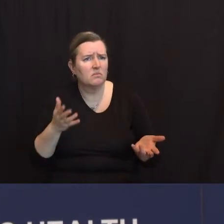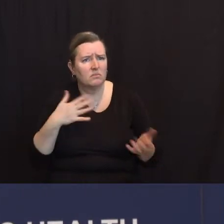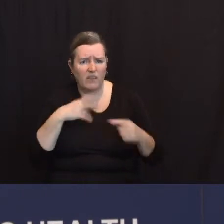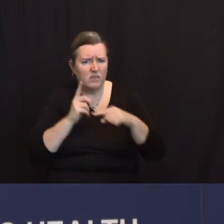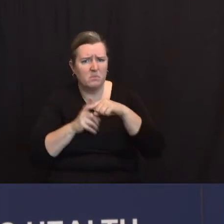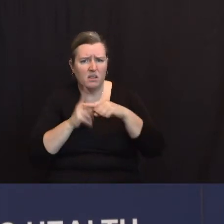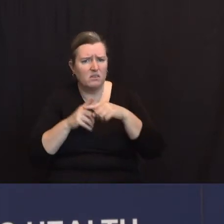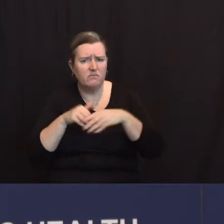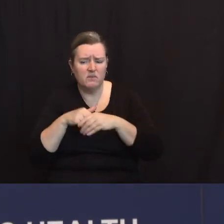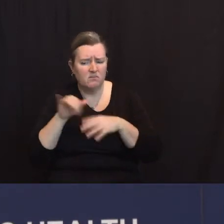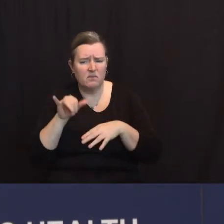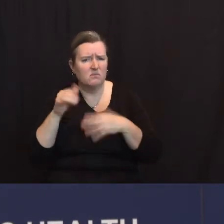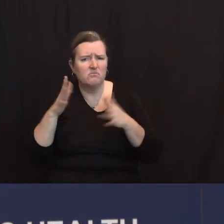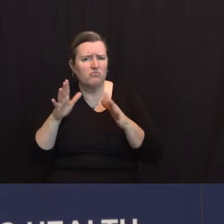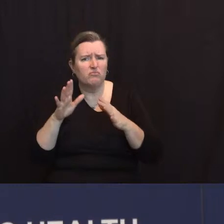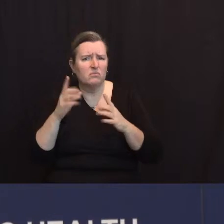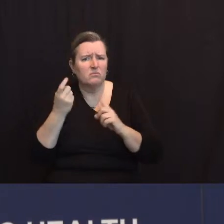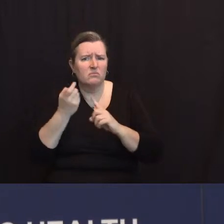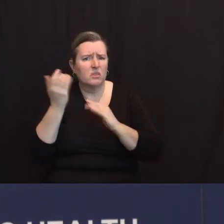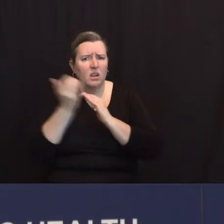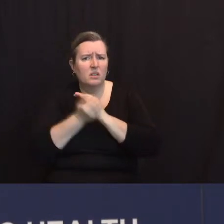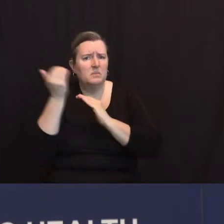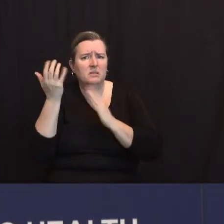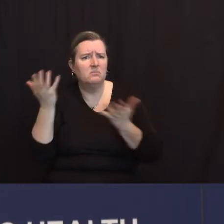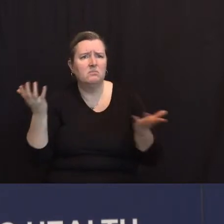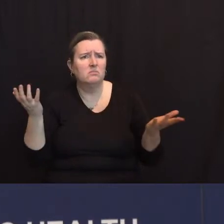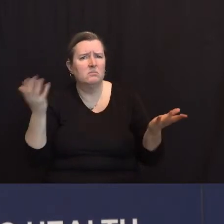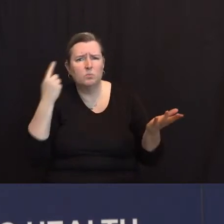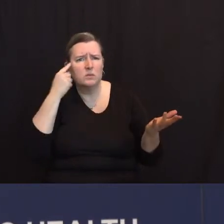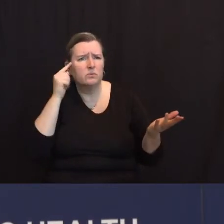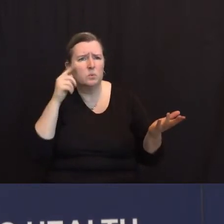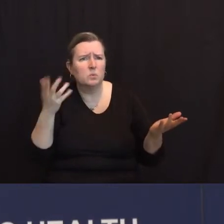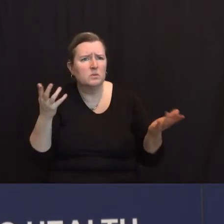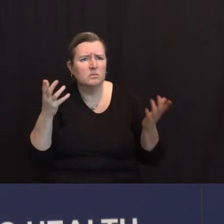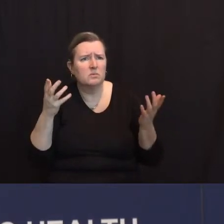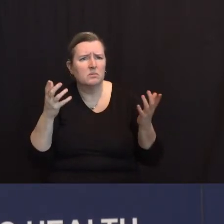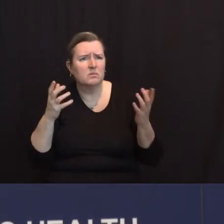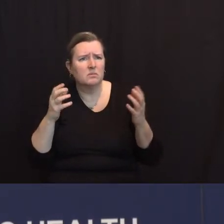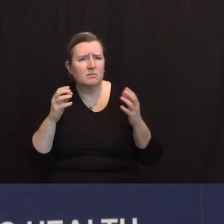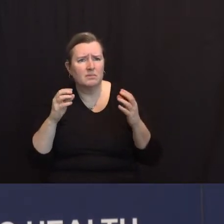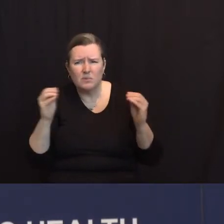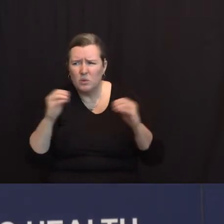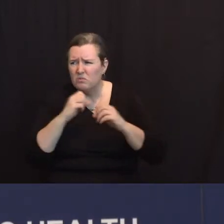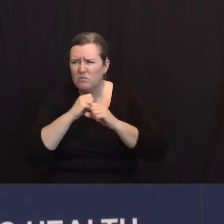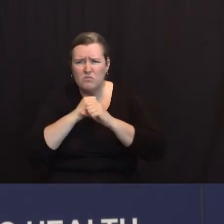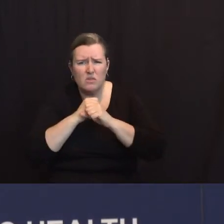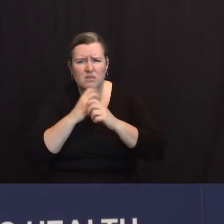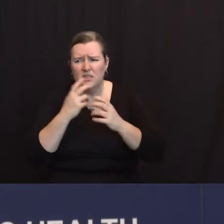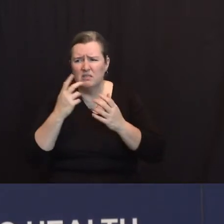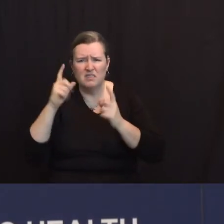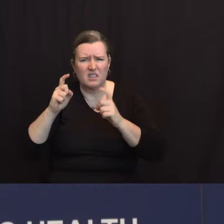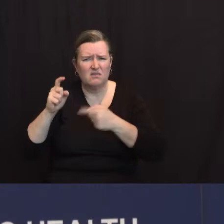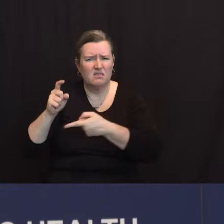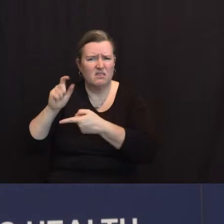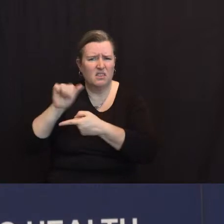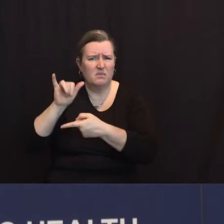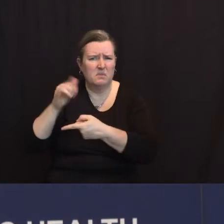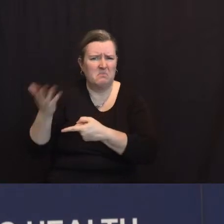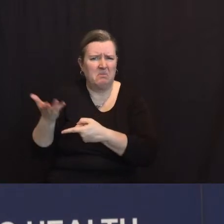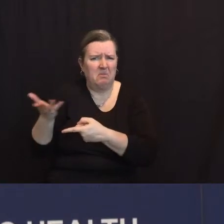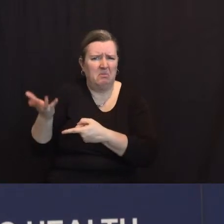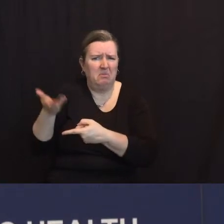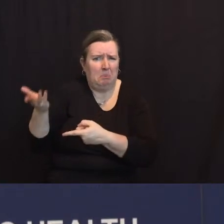do with that information anyway? There's no, what we call a correlate of protection. There's no level of antibody above which we know you're protected and below which